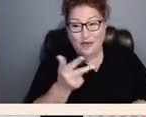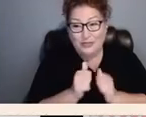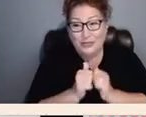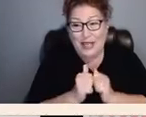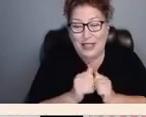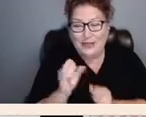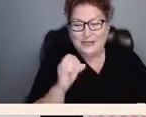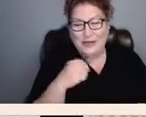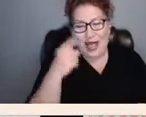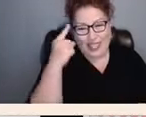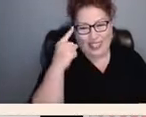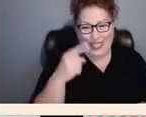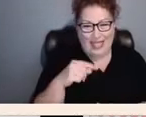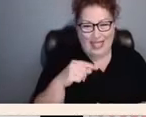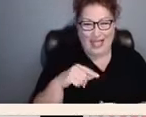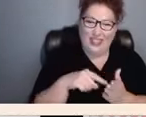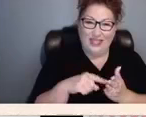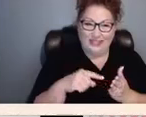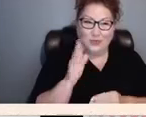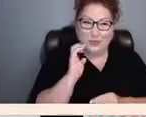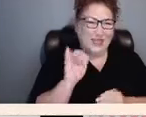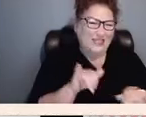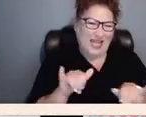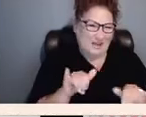this venue, it's going to be the same.